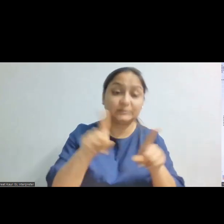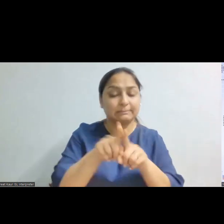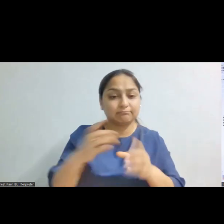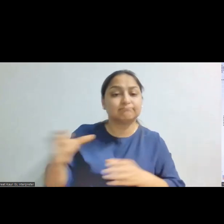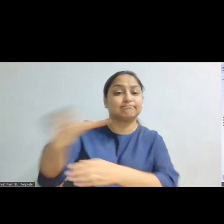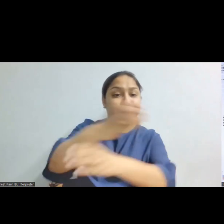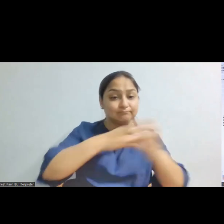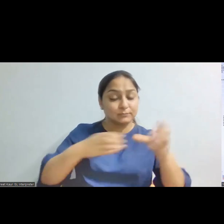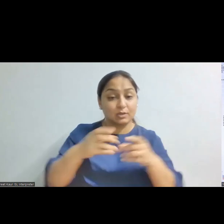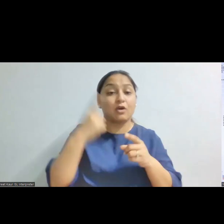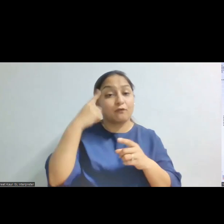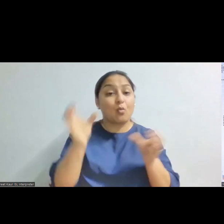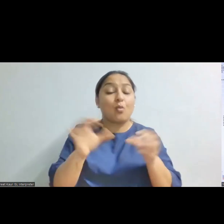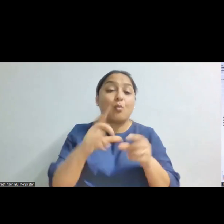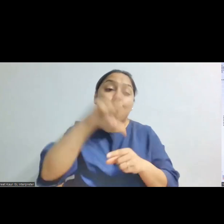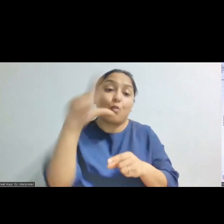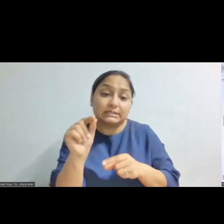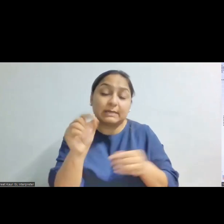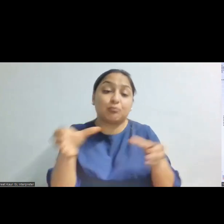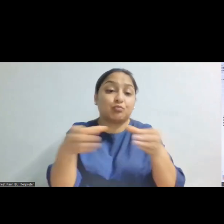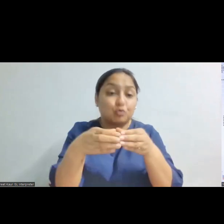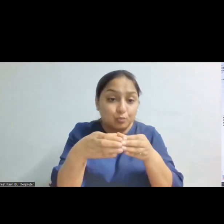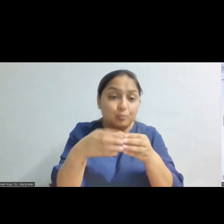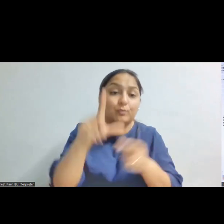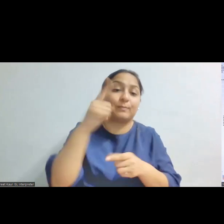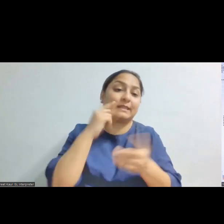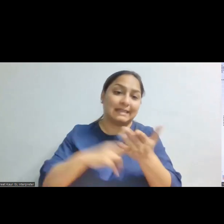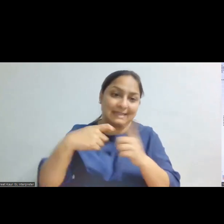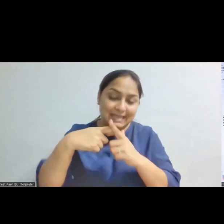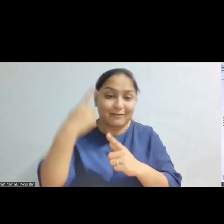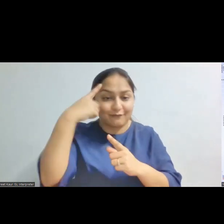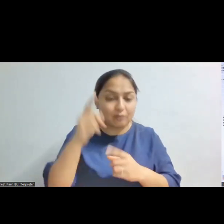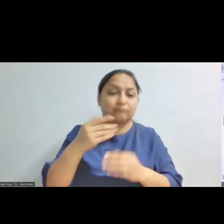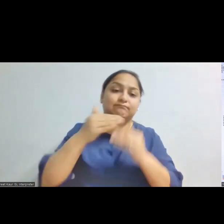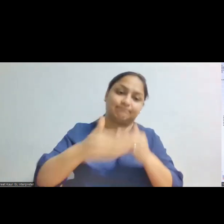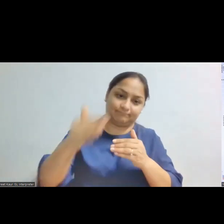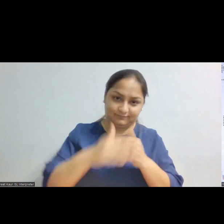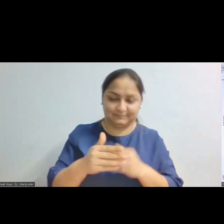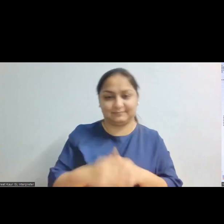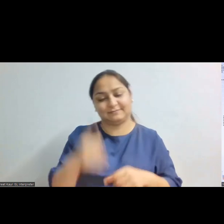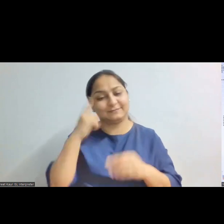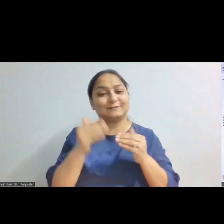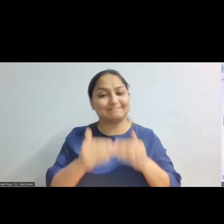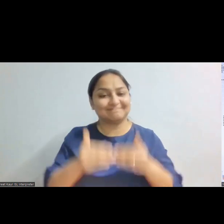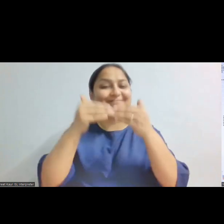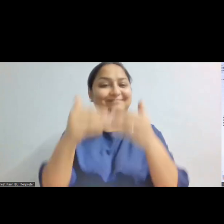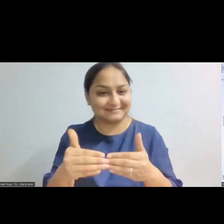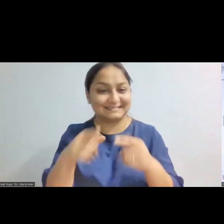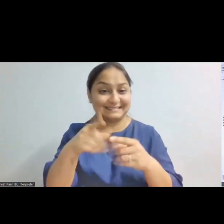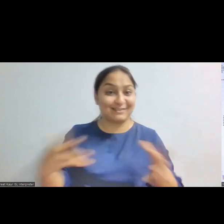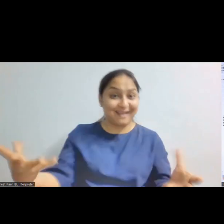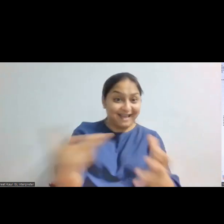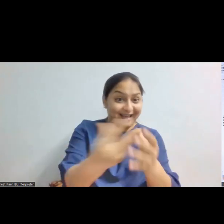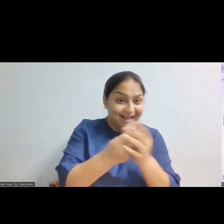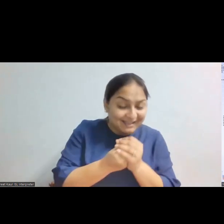group link to continue our engagements beyond this event. So yes, to take forward the concluding